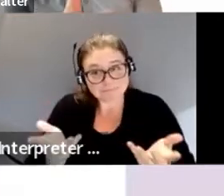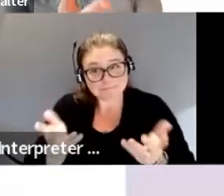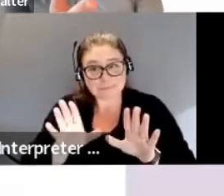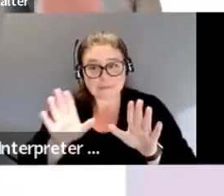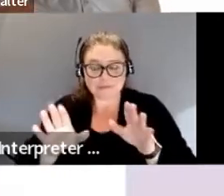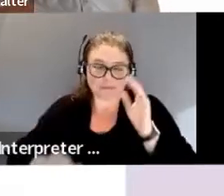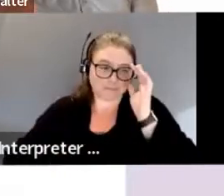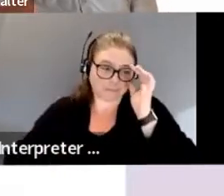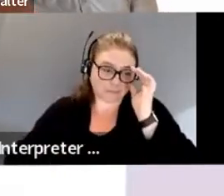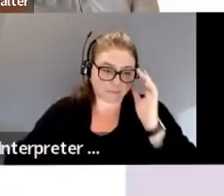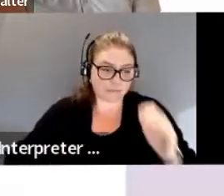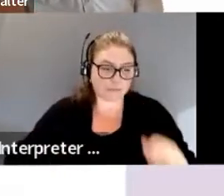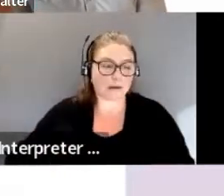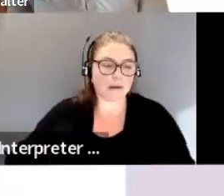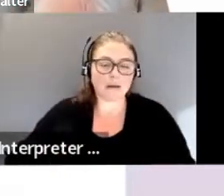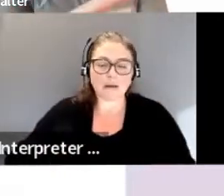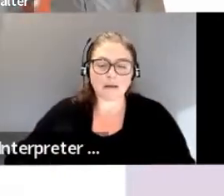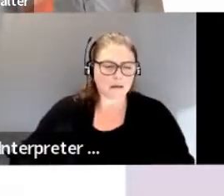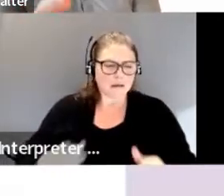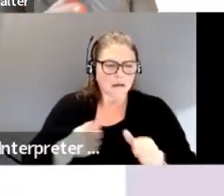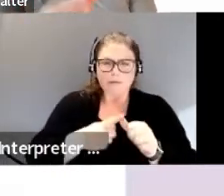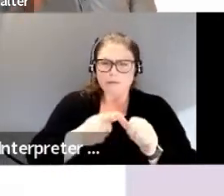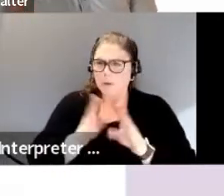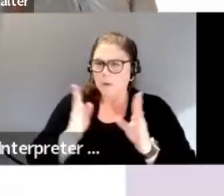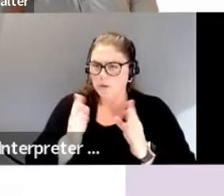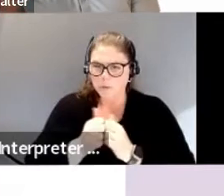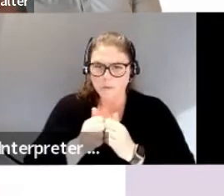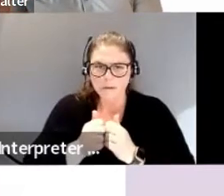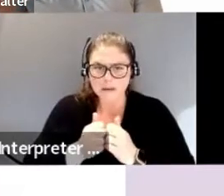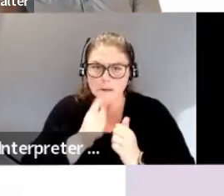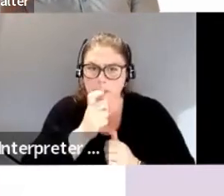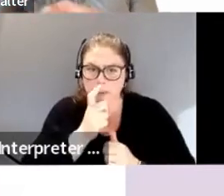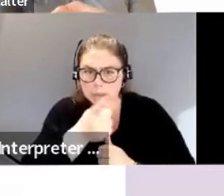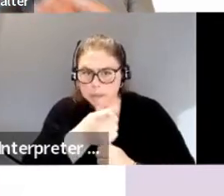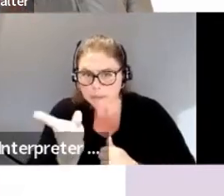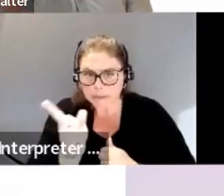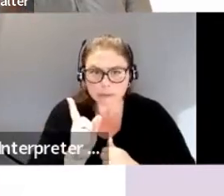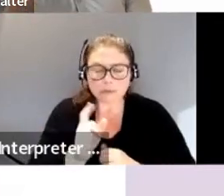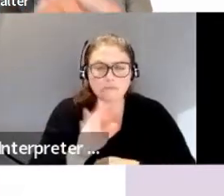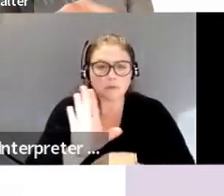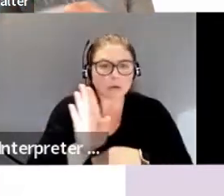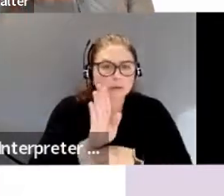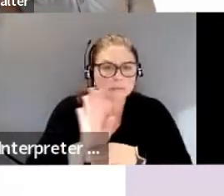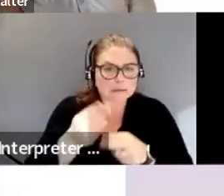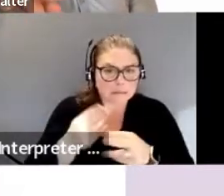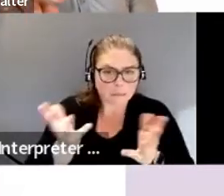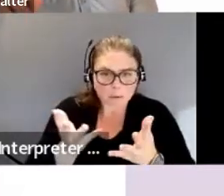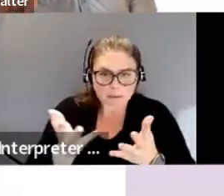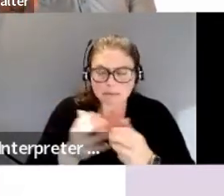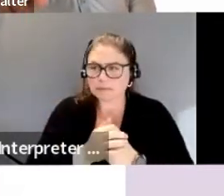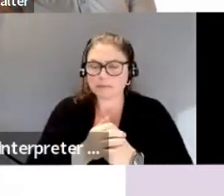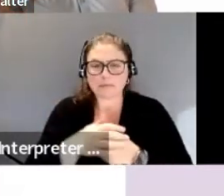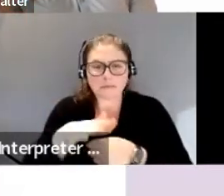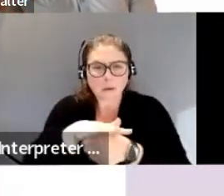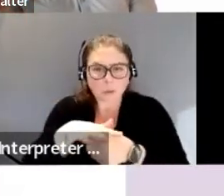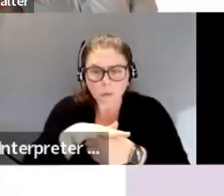I want to start with a little bit about you. So everybody on the call today, we want to know, who are you, right? What is your business? Where are you located? What industry you